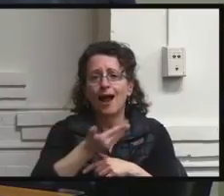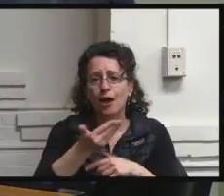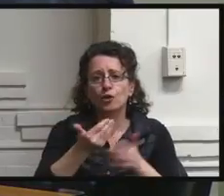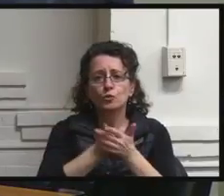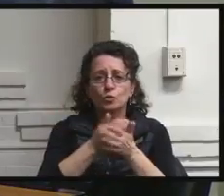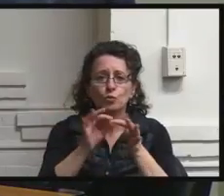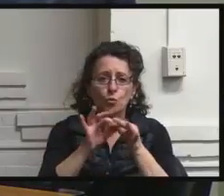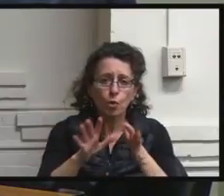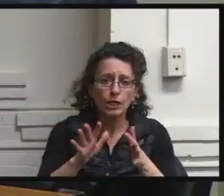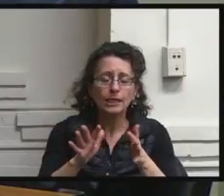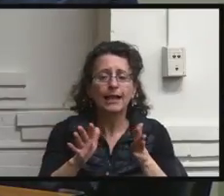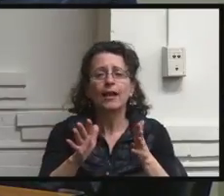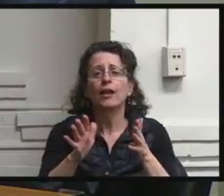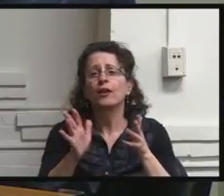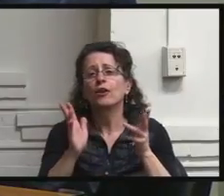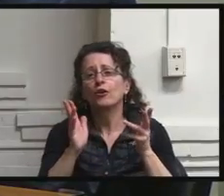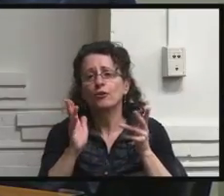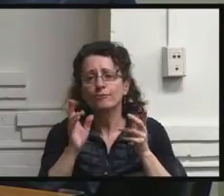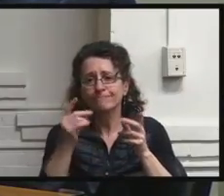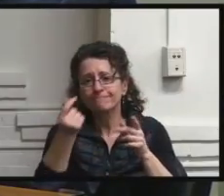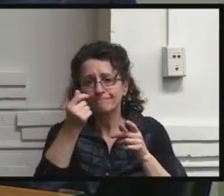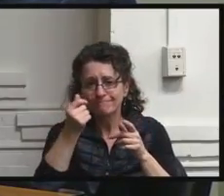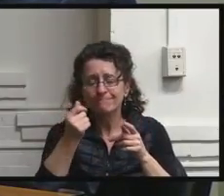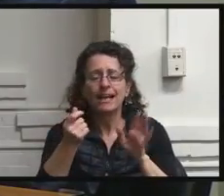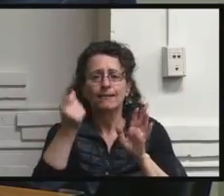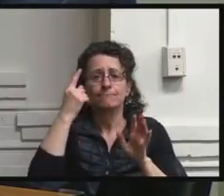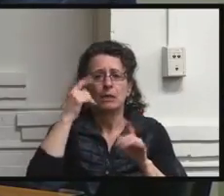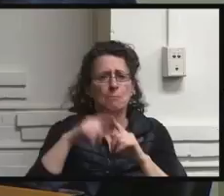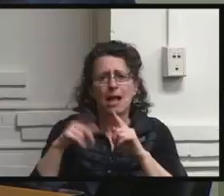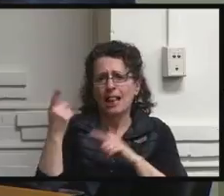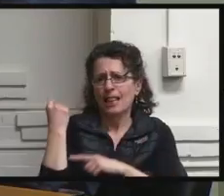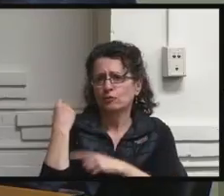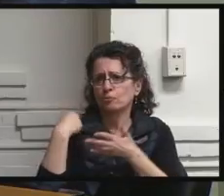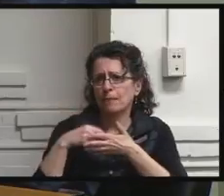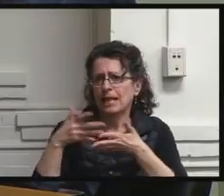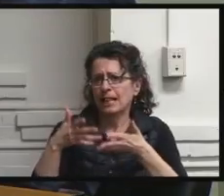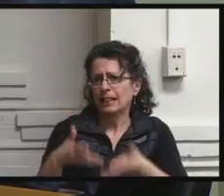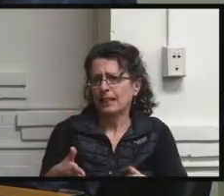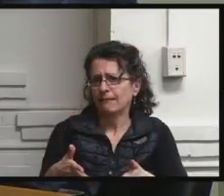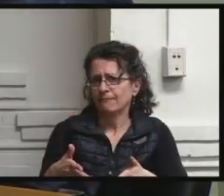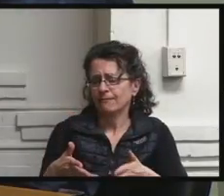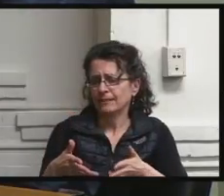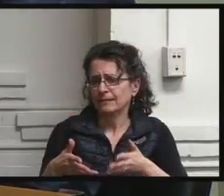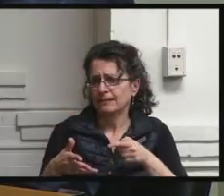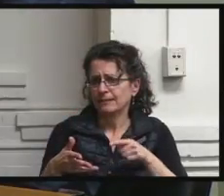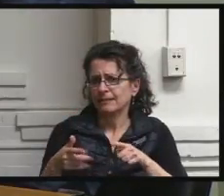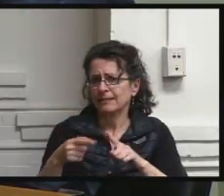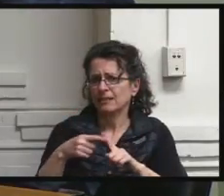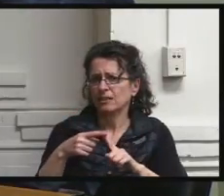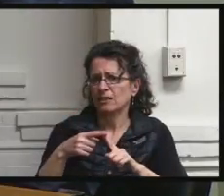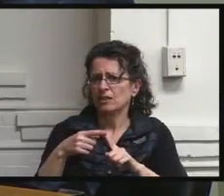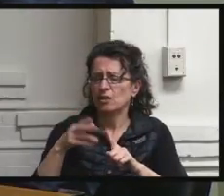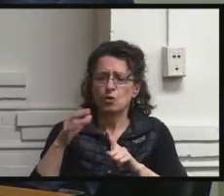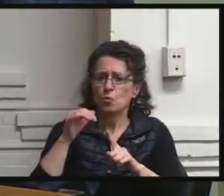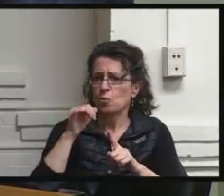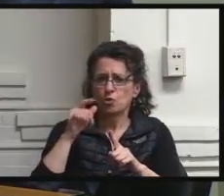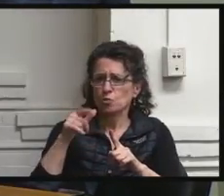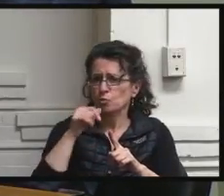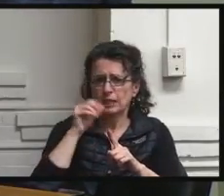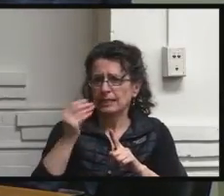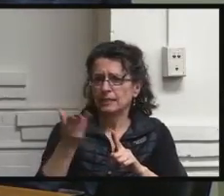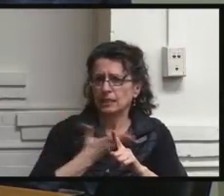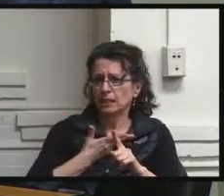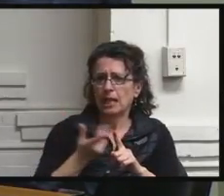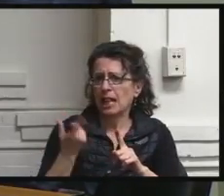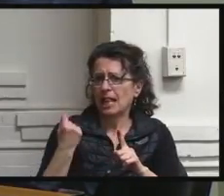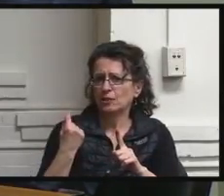I'm just wondering if there was a carryover from last year. Was there any carryover from last year, and why didn't we hear about it last